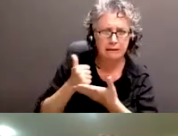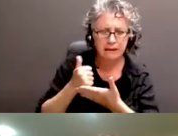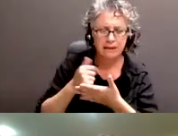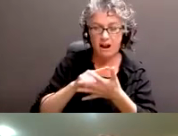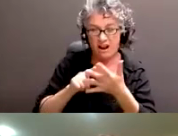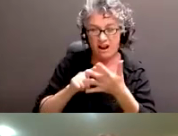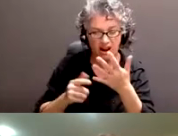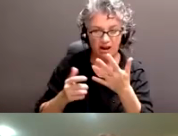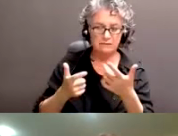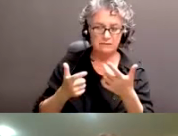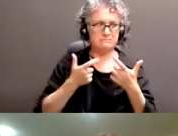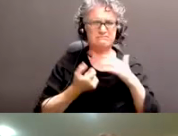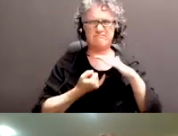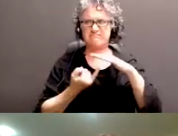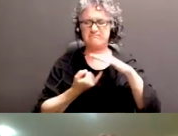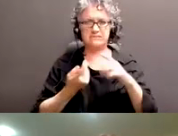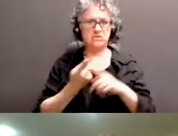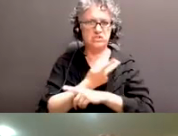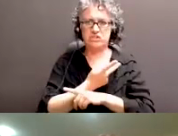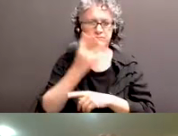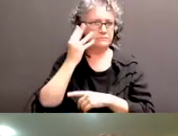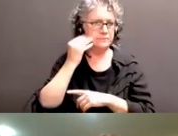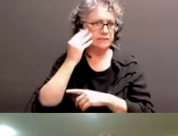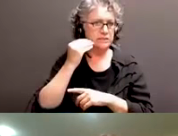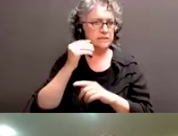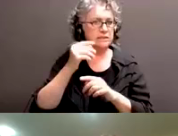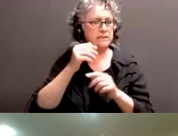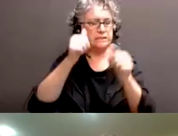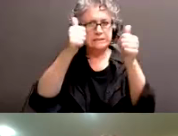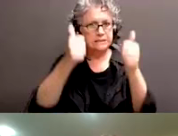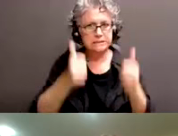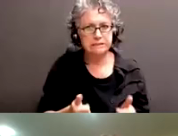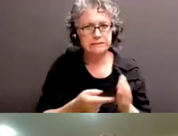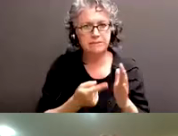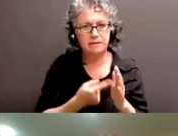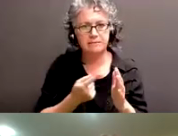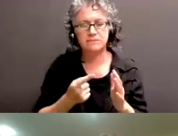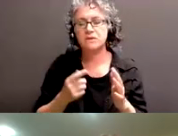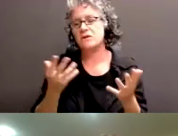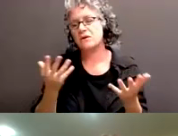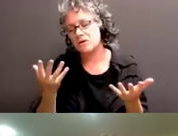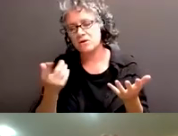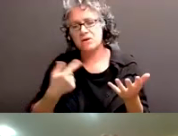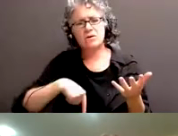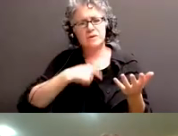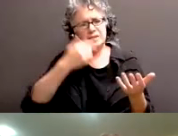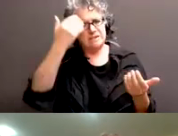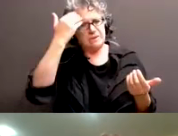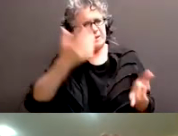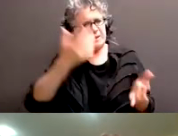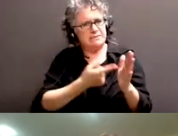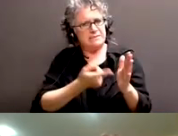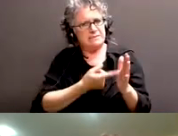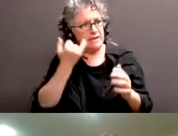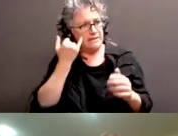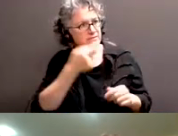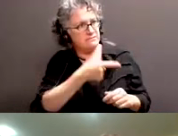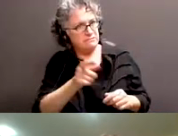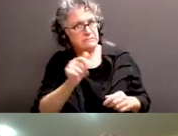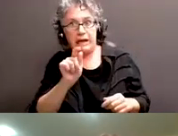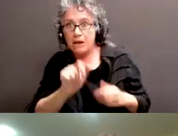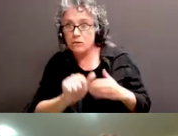able to see the people and family members as often as possible. So we don't really know sometimes when people are at risk or